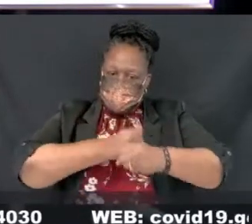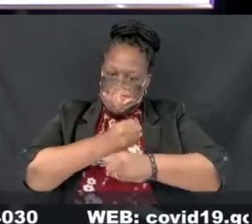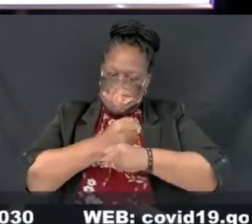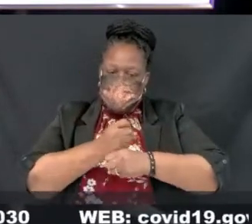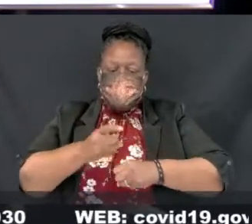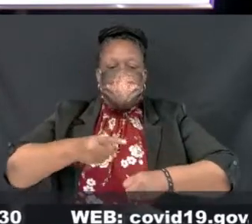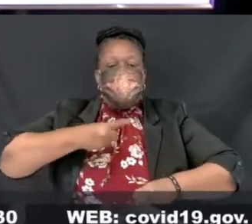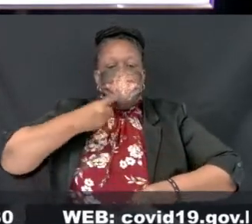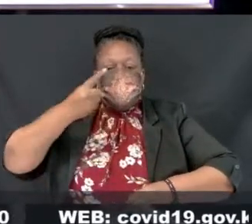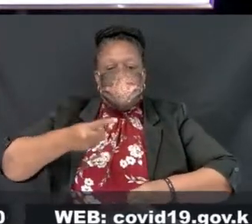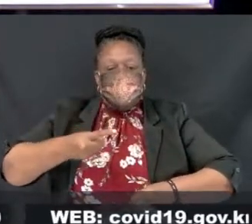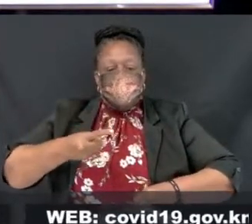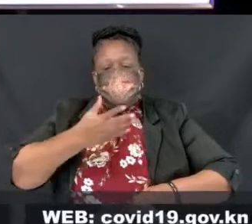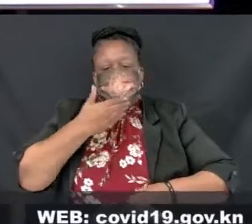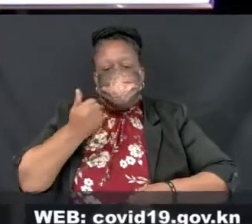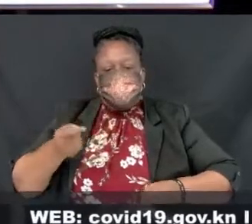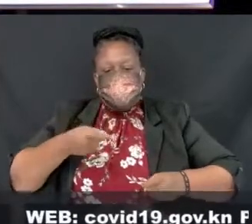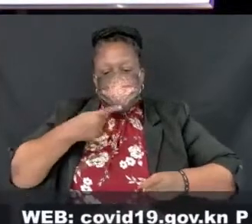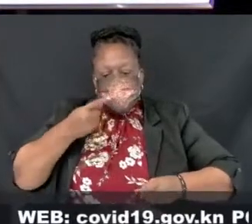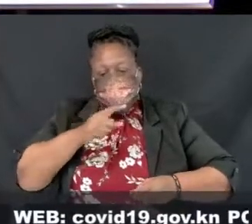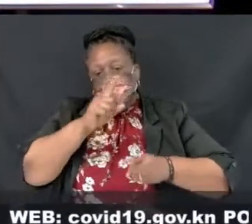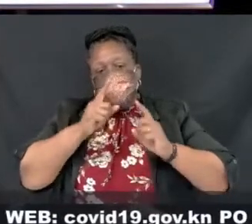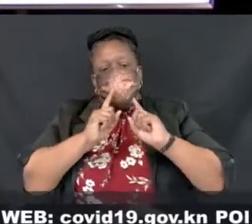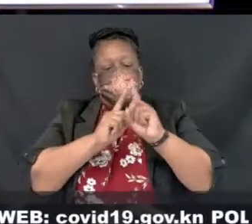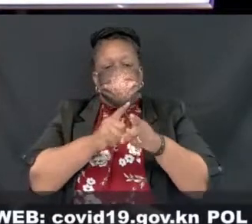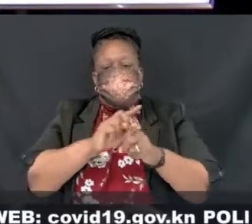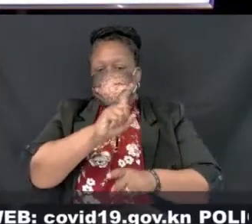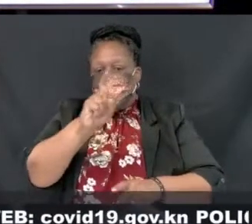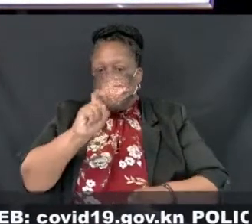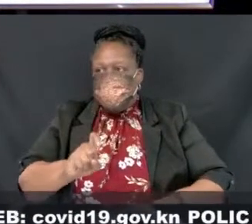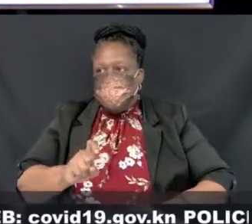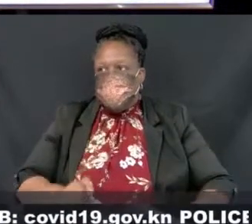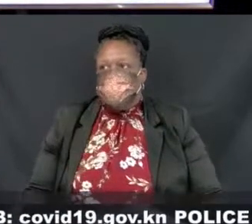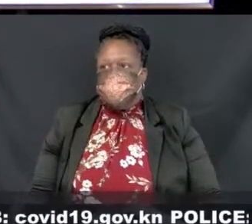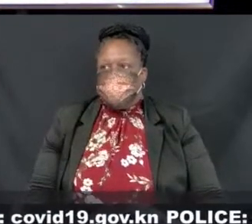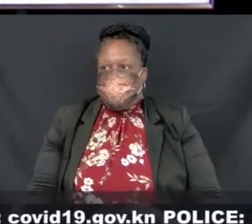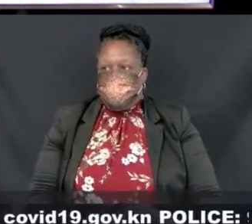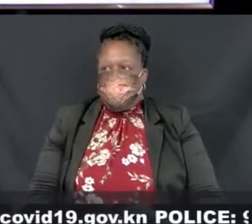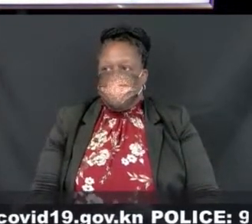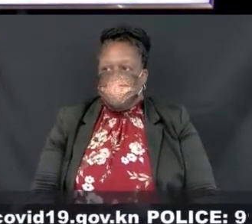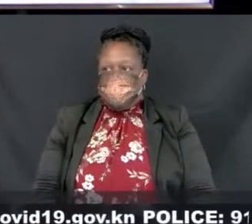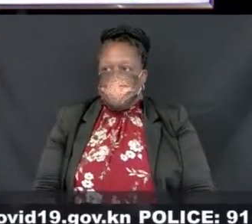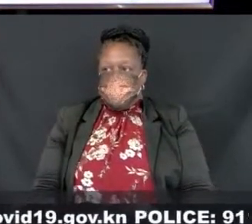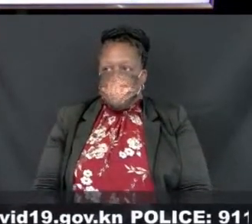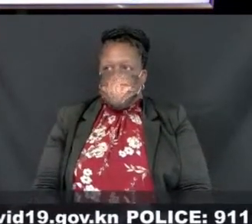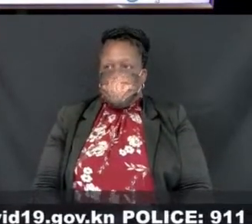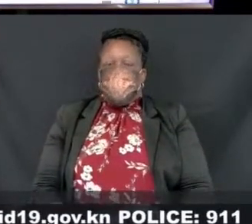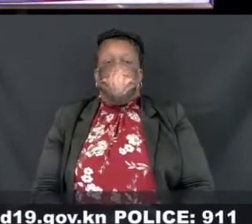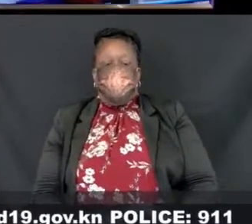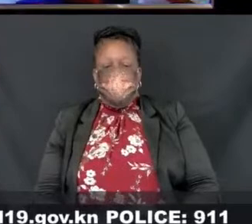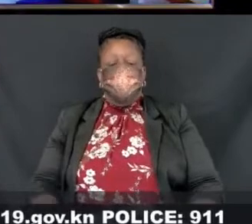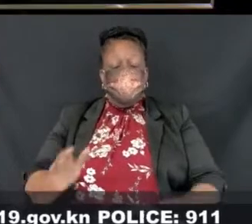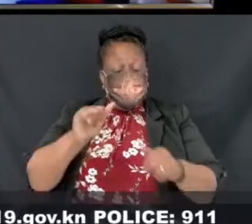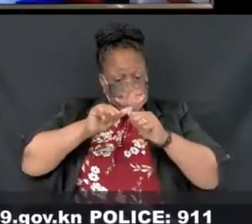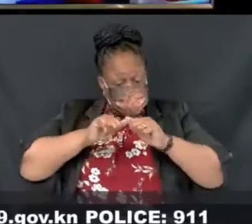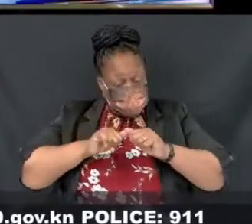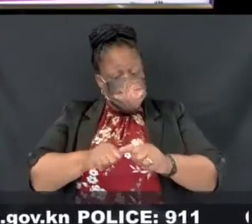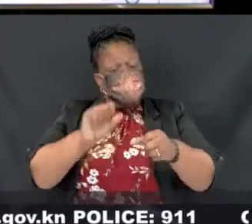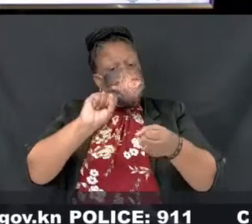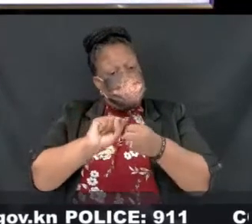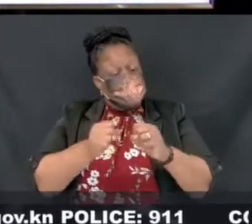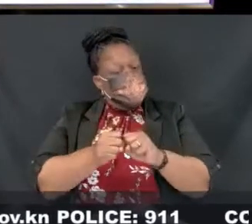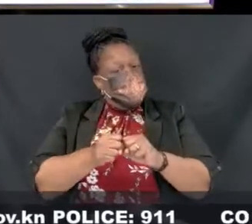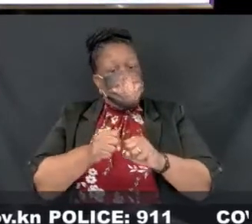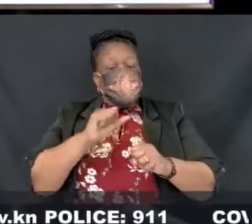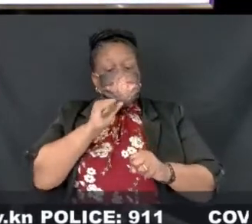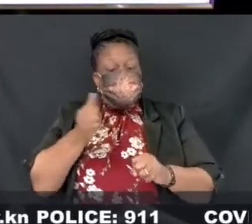answer your questions. And although you will no longer be seeing us here on a regular basis, we will continue to fight behind the scenes to keep you